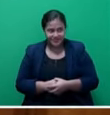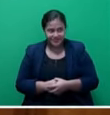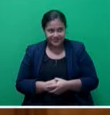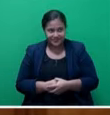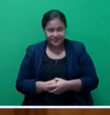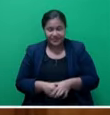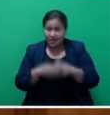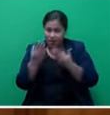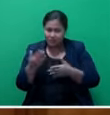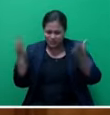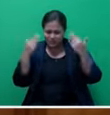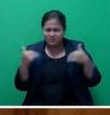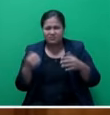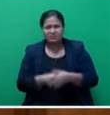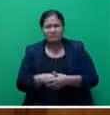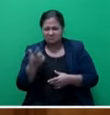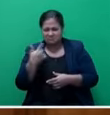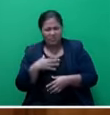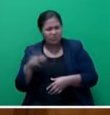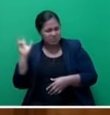I'm also told that in some schools,